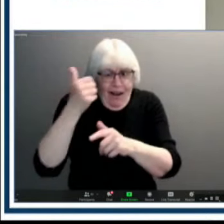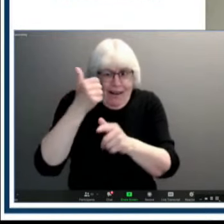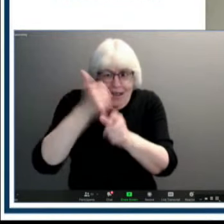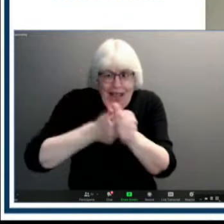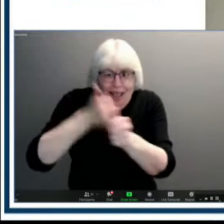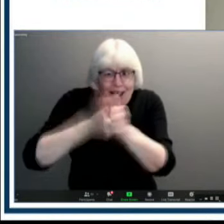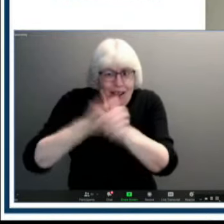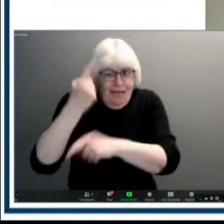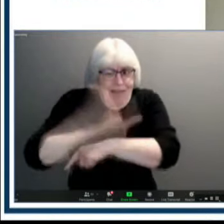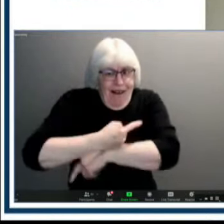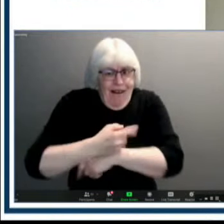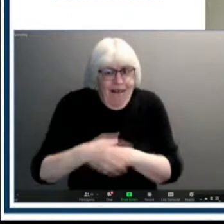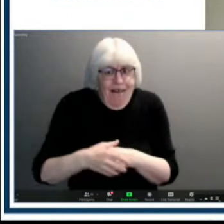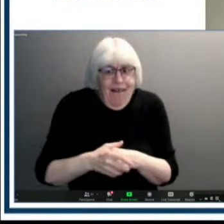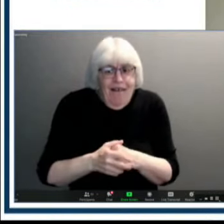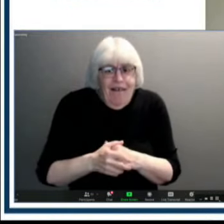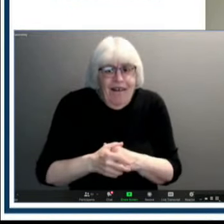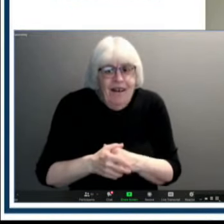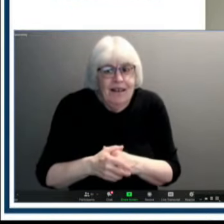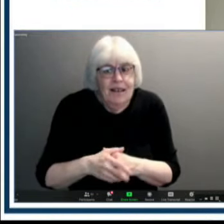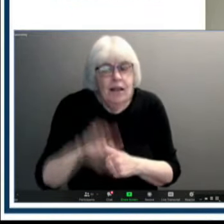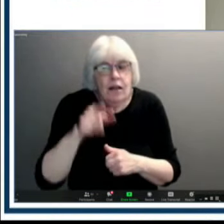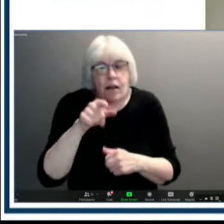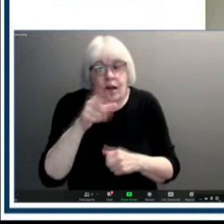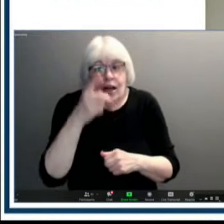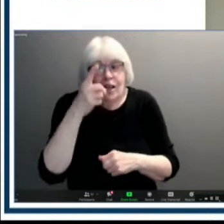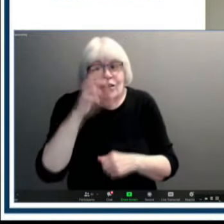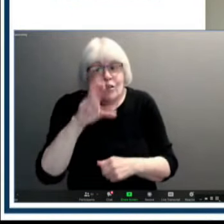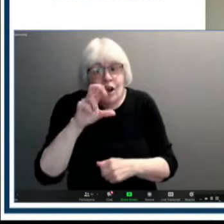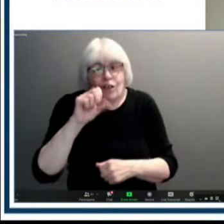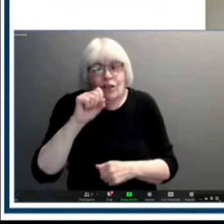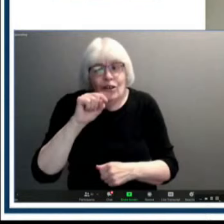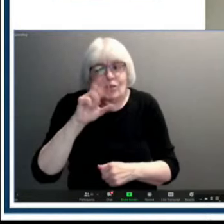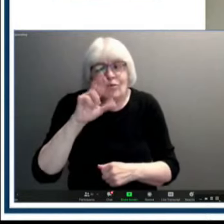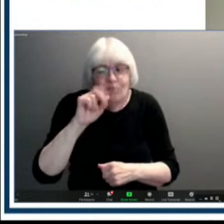Absolutely. Our latest batch of